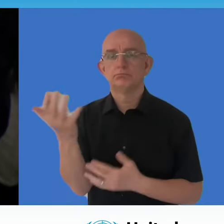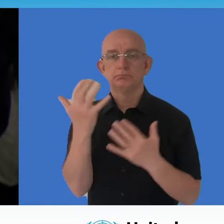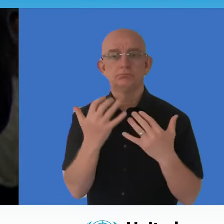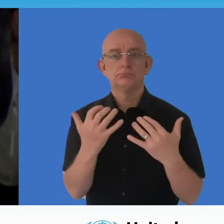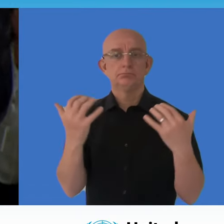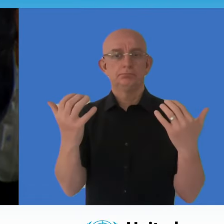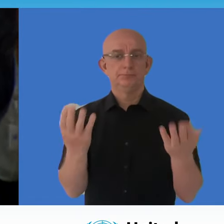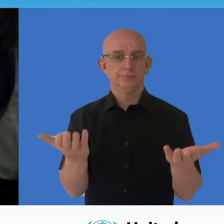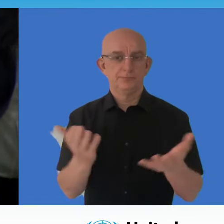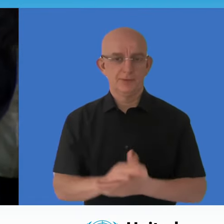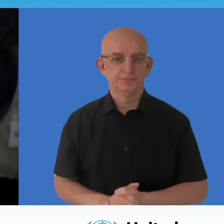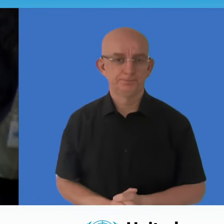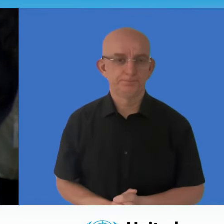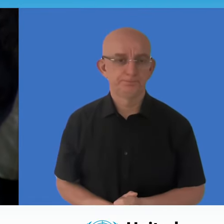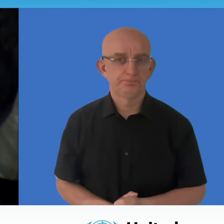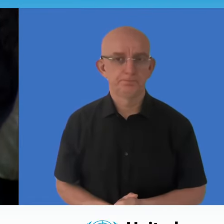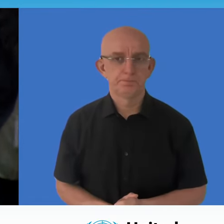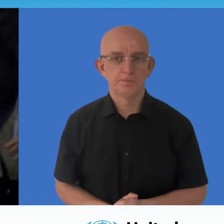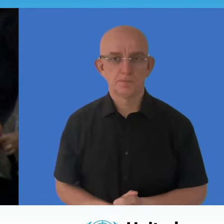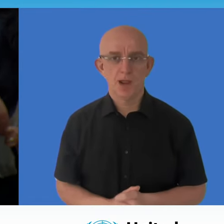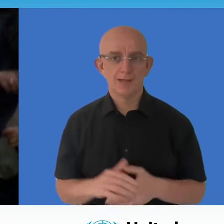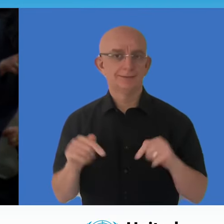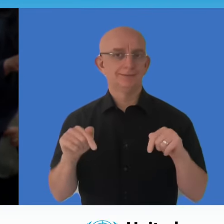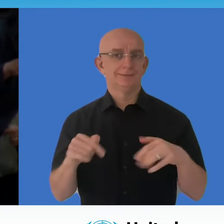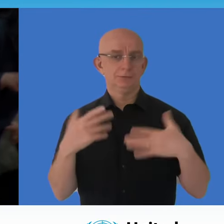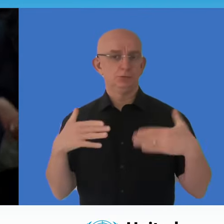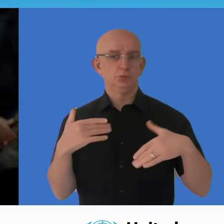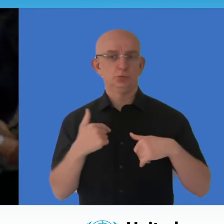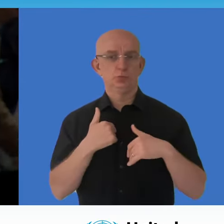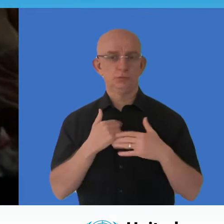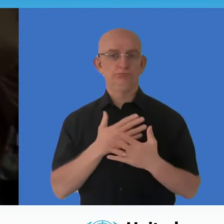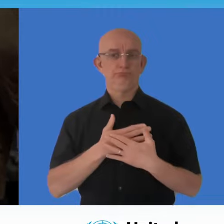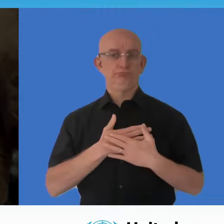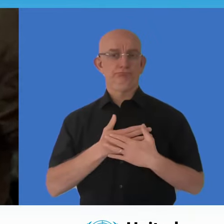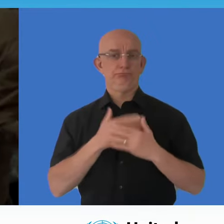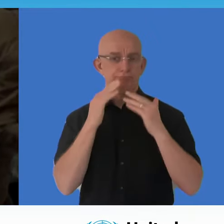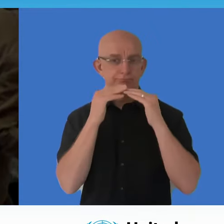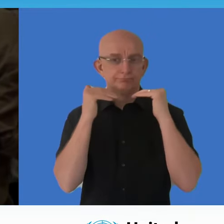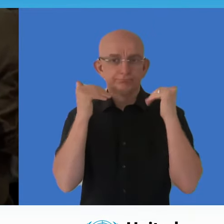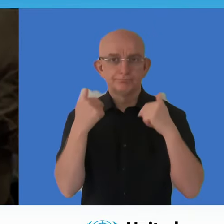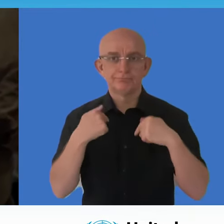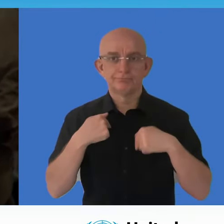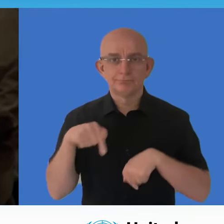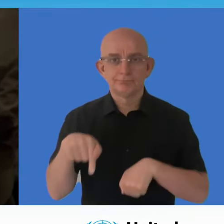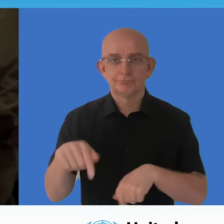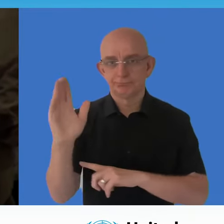It is my great pleasure to join you at the 2024 ECOSOC Youth Forum.